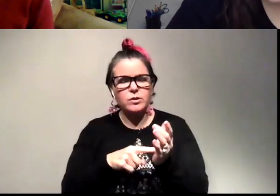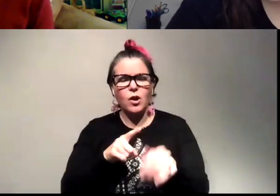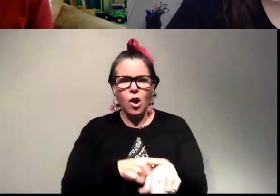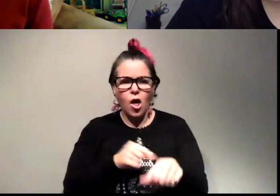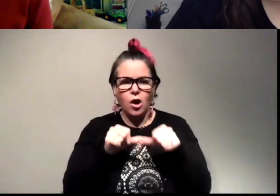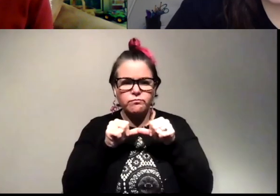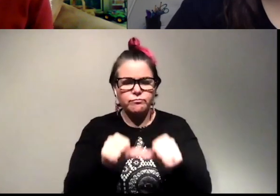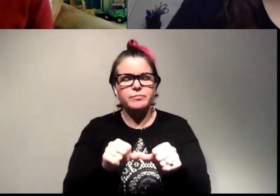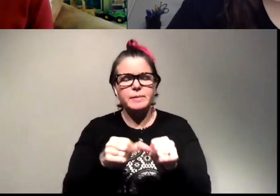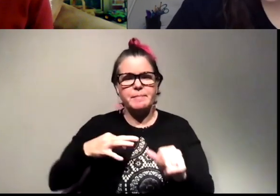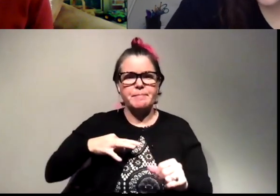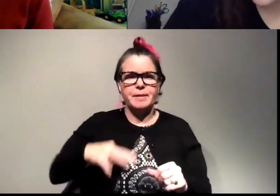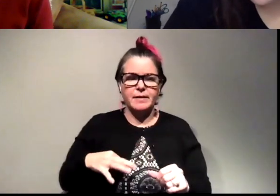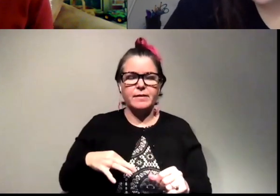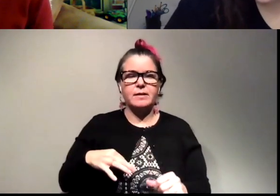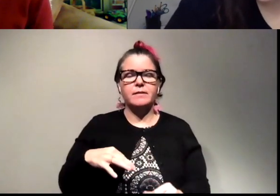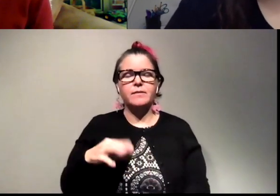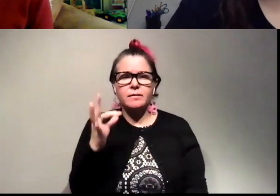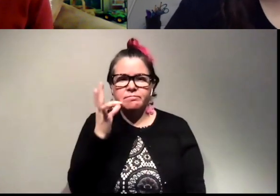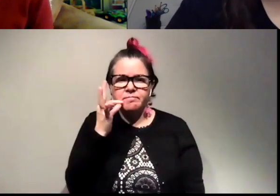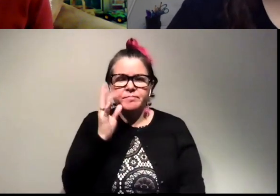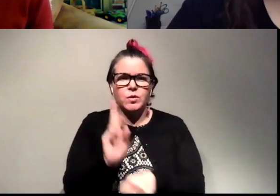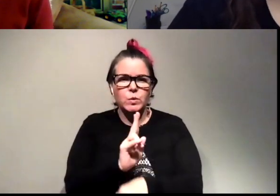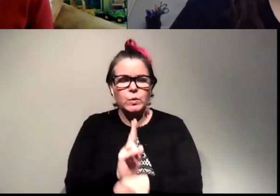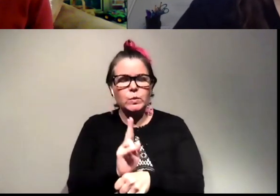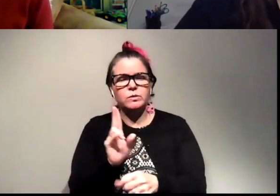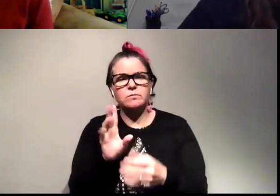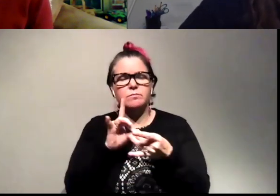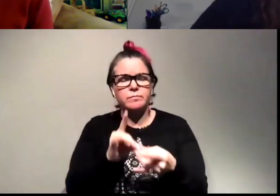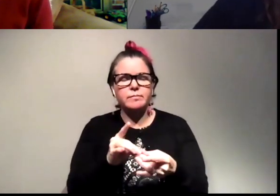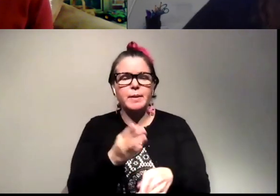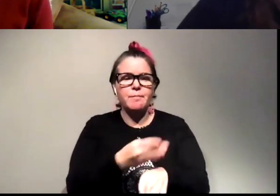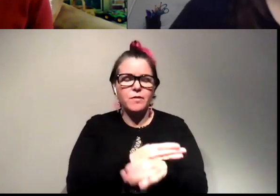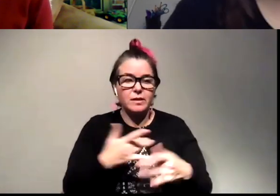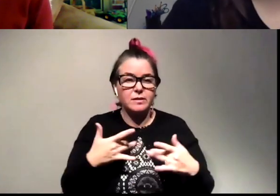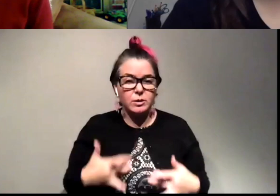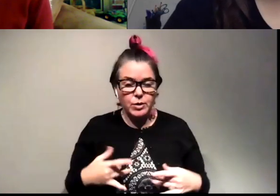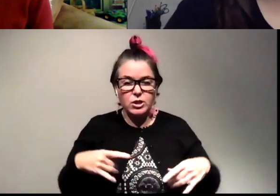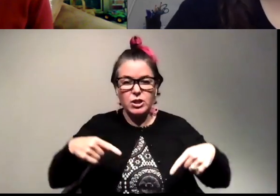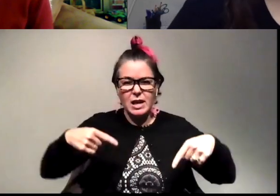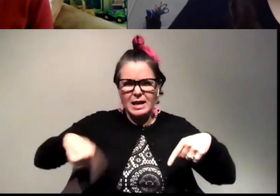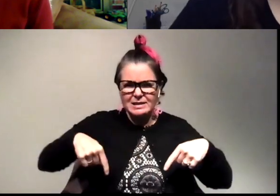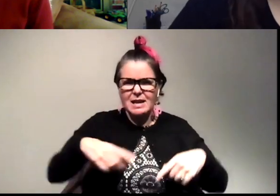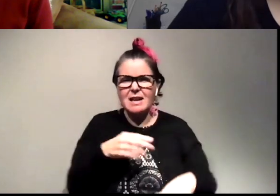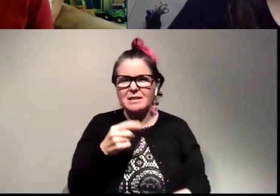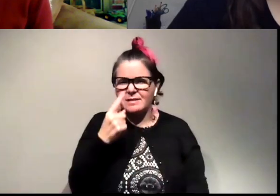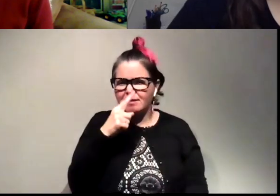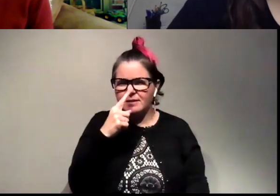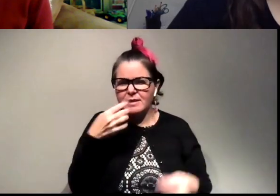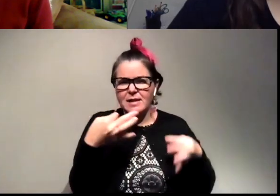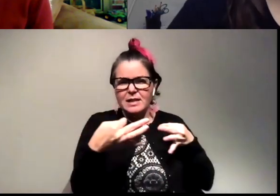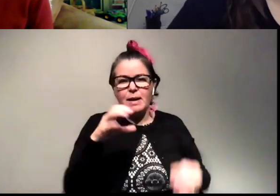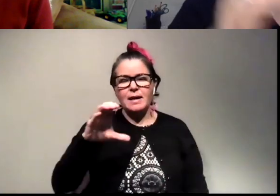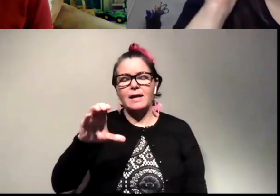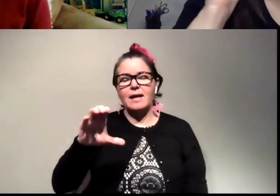of cannabinoid use in relation to improving depression and anxiety? And can you also tell us what a oh